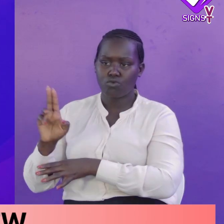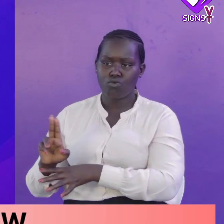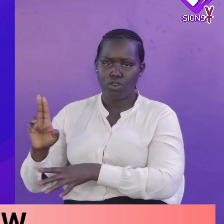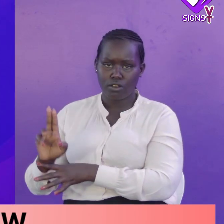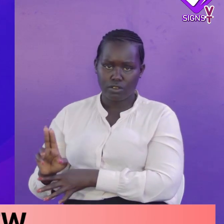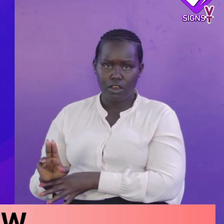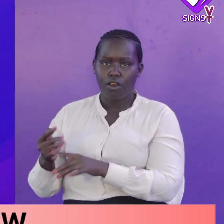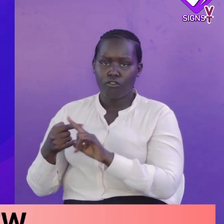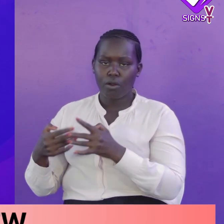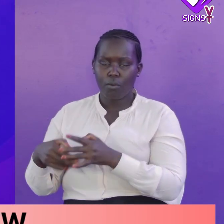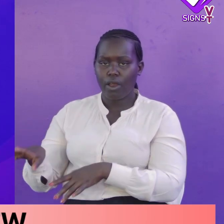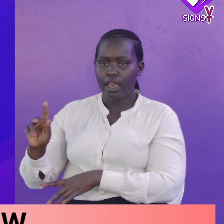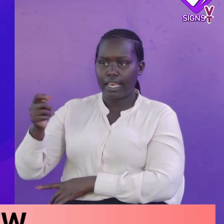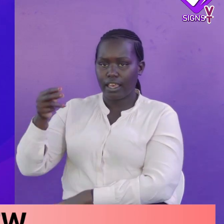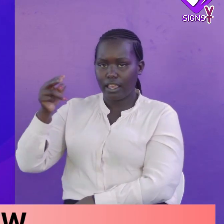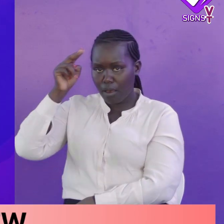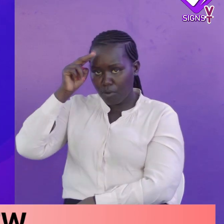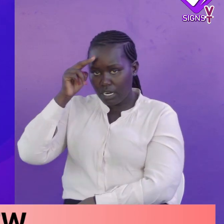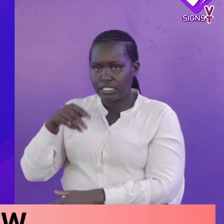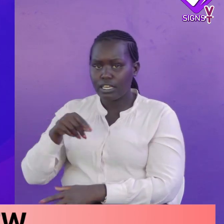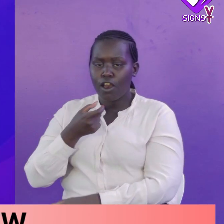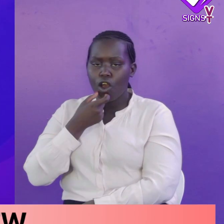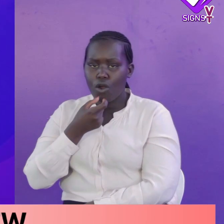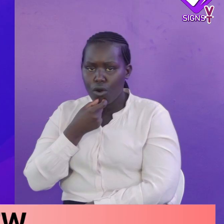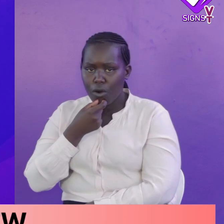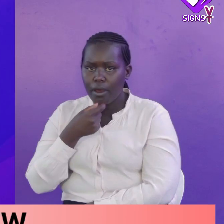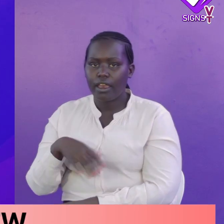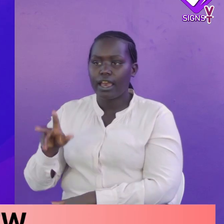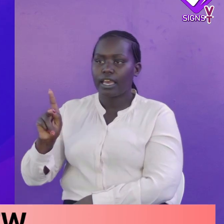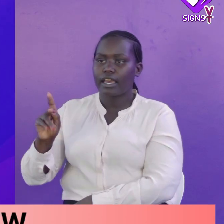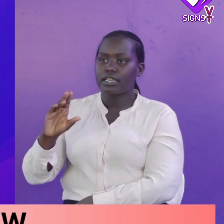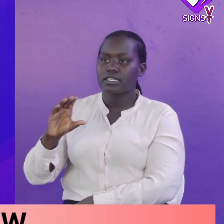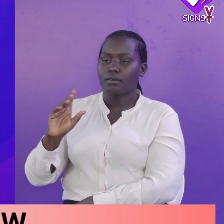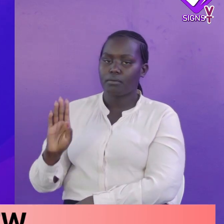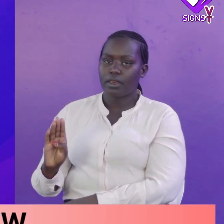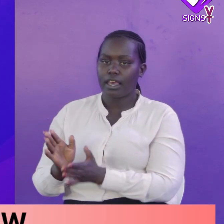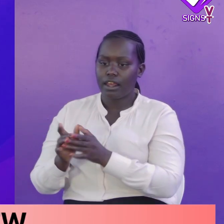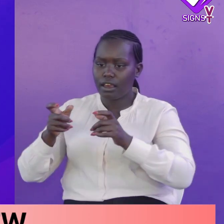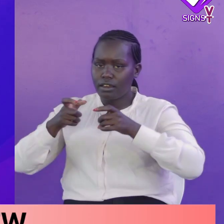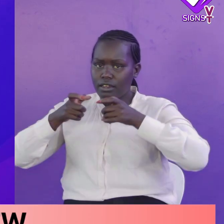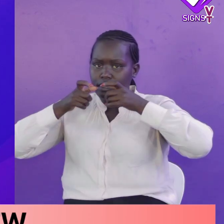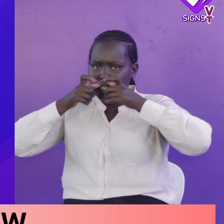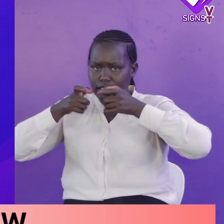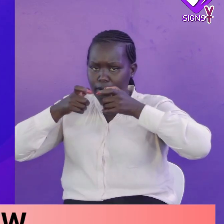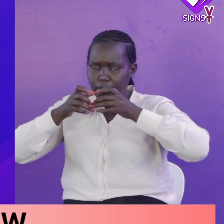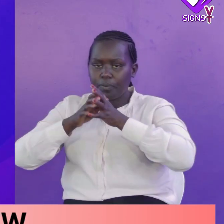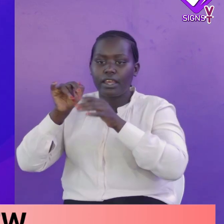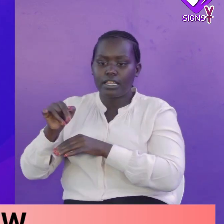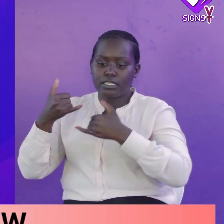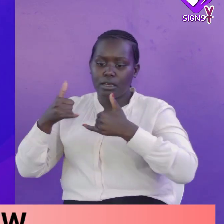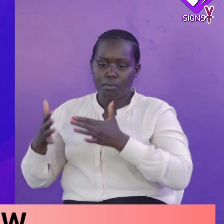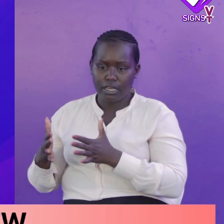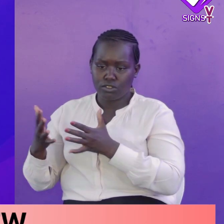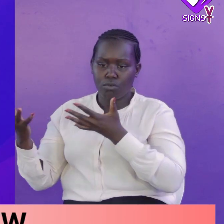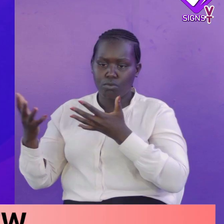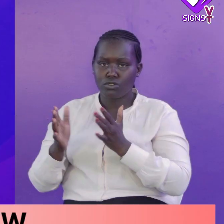Kenya Police, Gor Mahia, KCB, and Tusker. Yeah. So these players were majorly bought by Gor